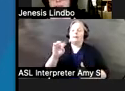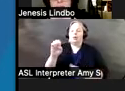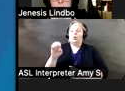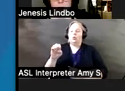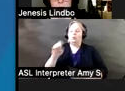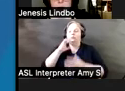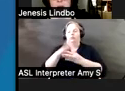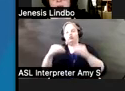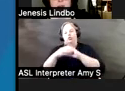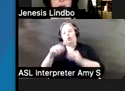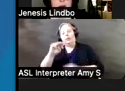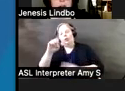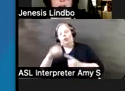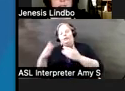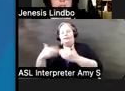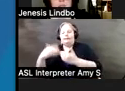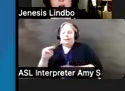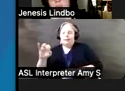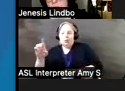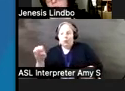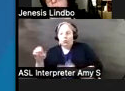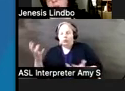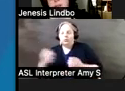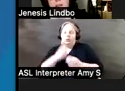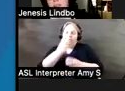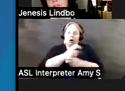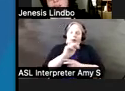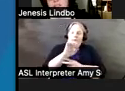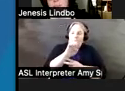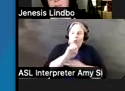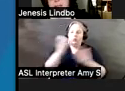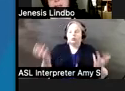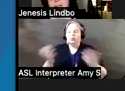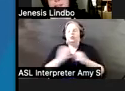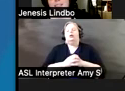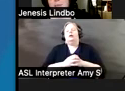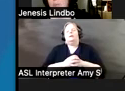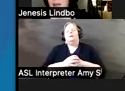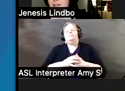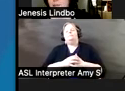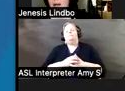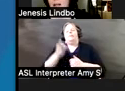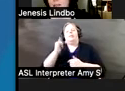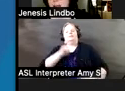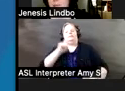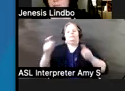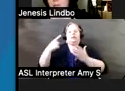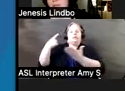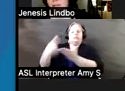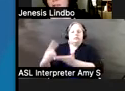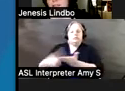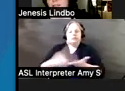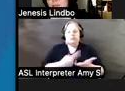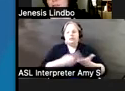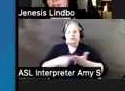mode, easy mode, hard mode. That is the big debate by a lot of people in